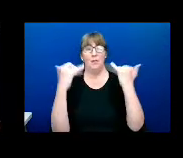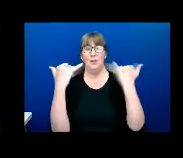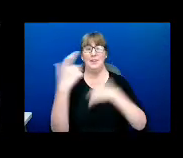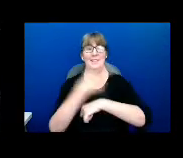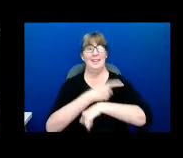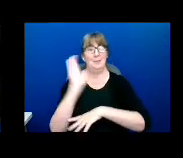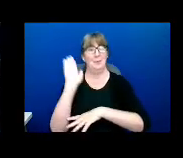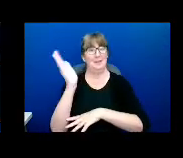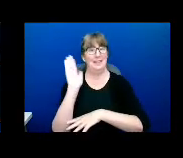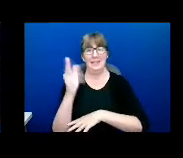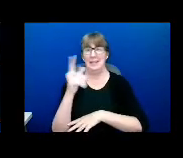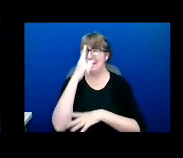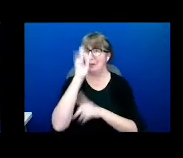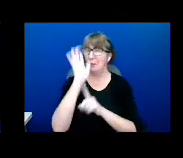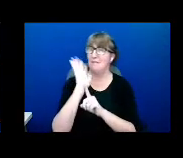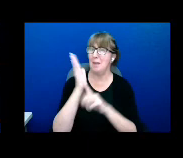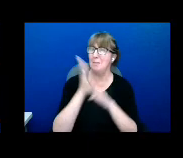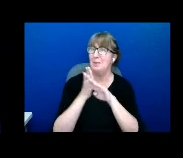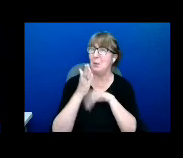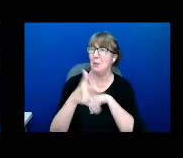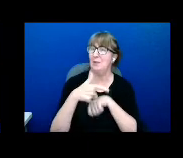think we're about 5 minutes over, but